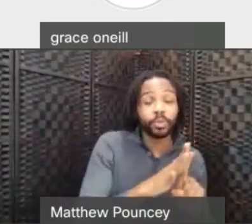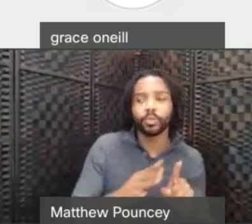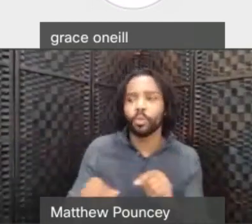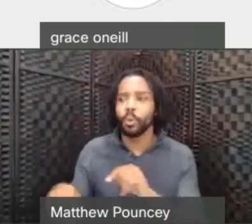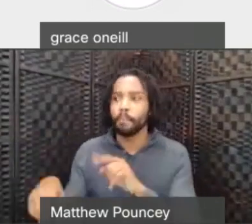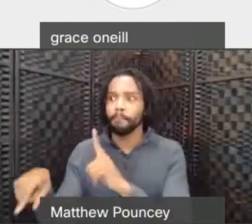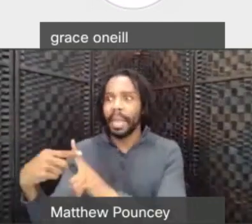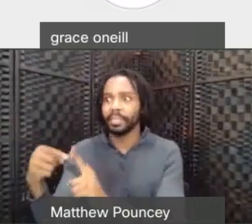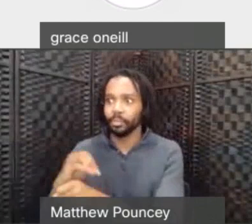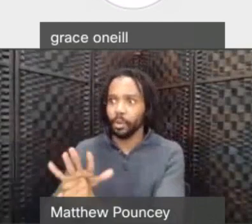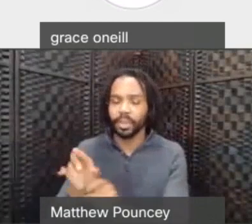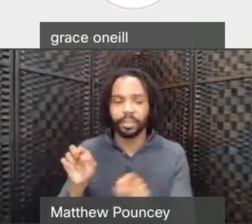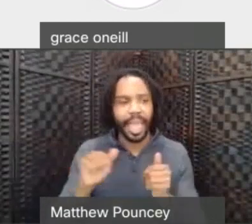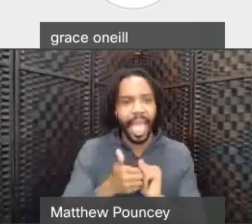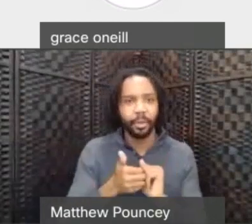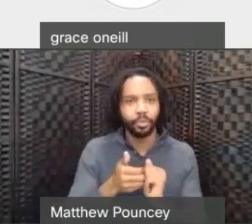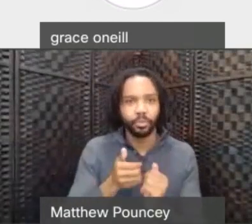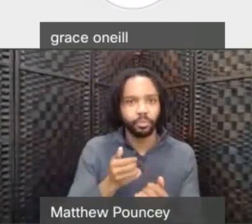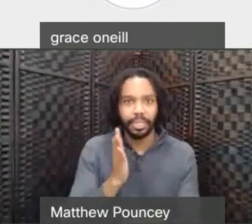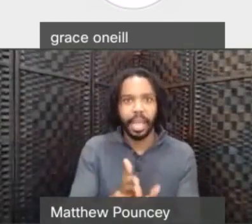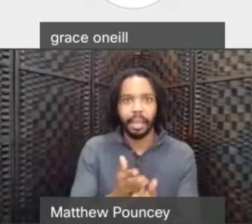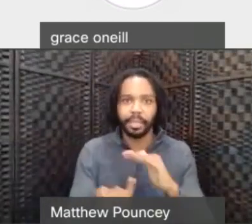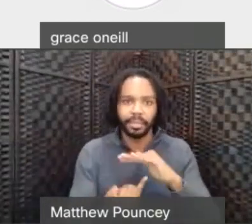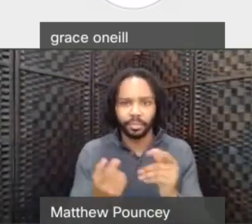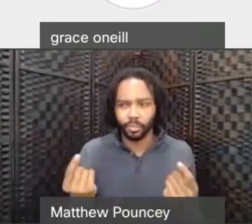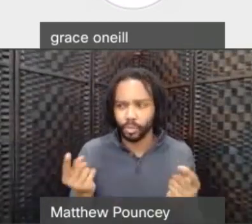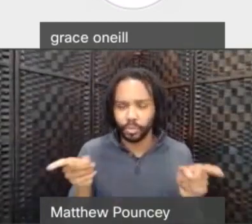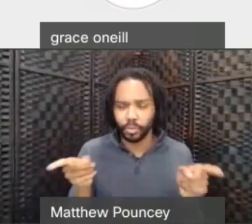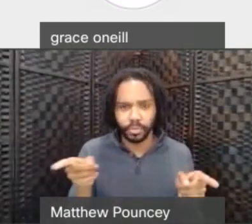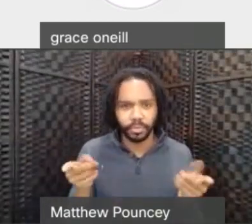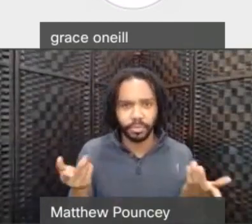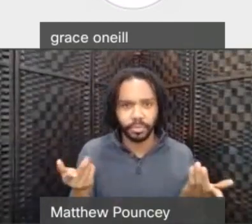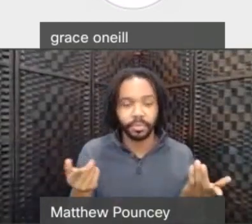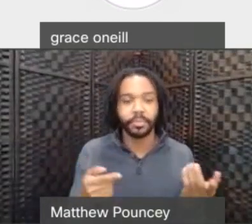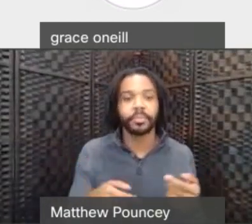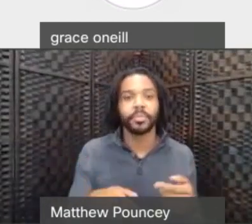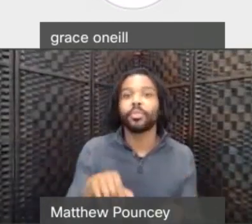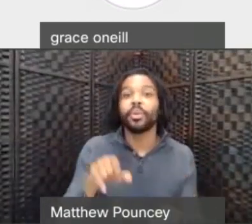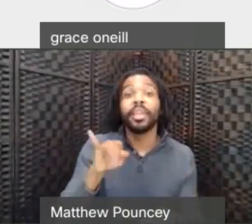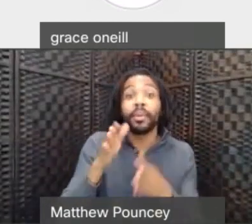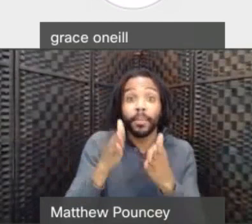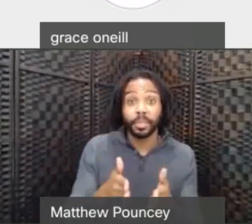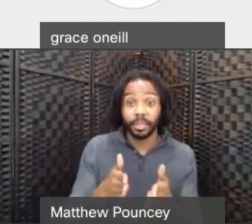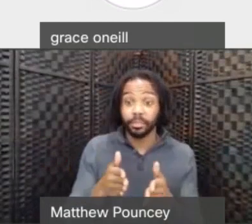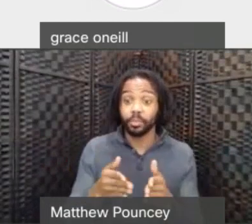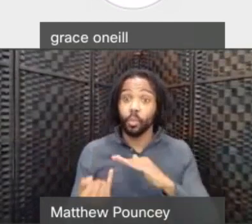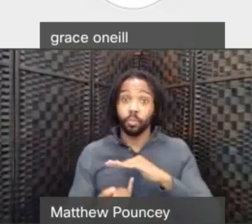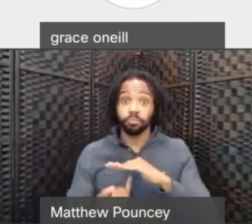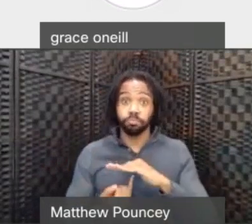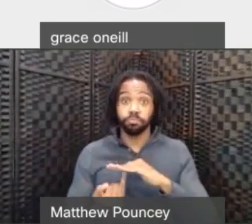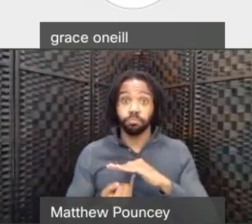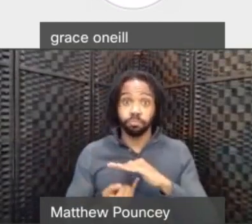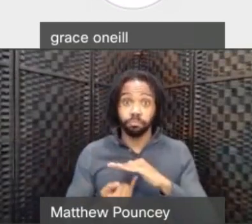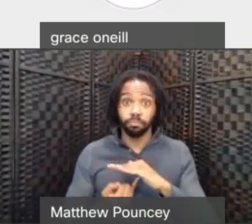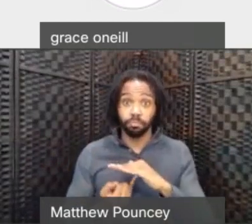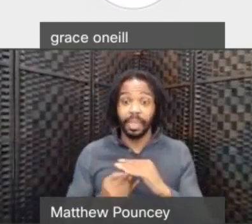are quarantining, and if they live in any of our group settings, if they have an exposure, they're expected to